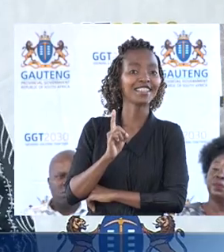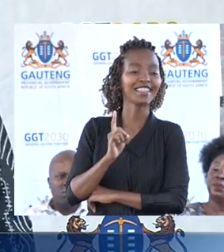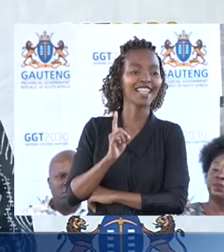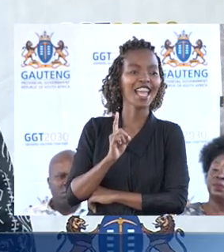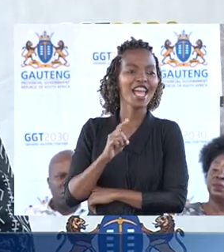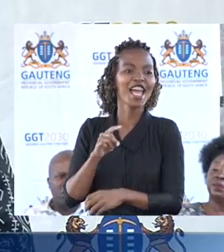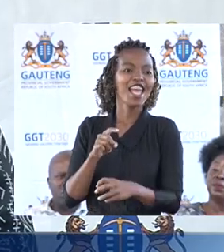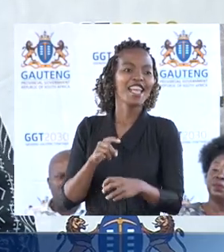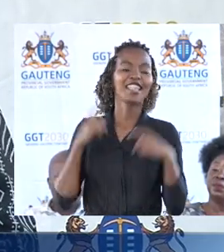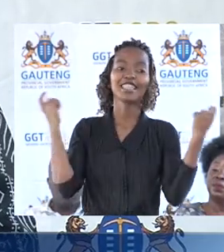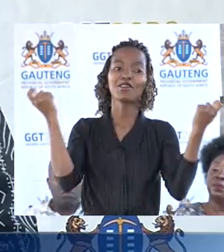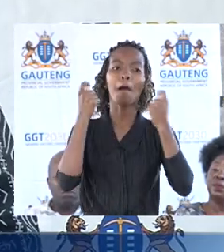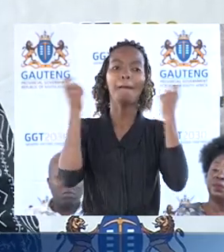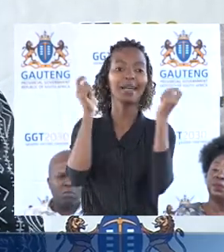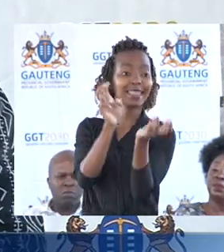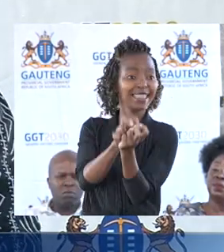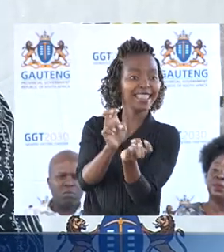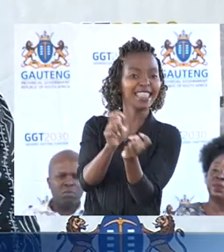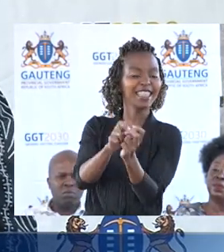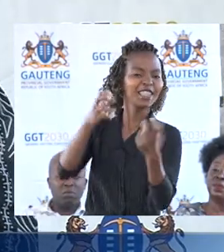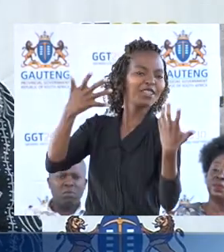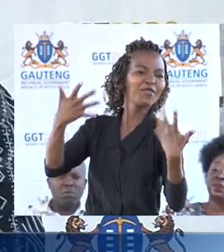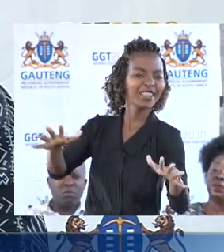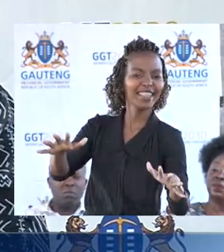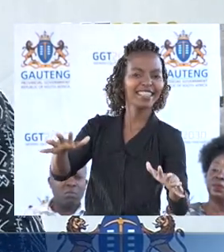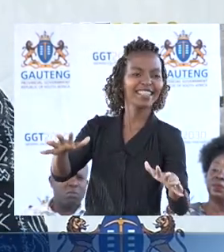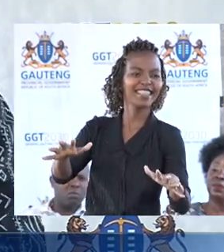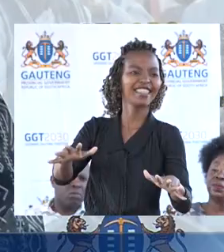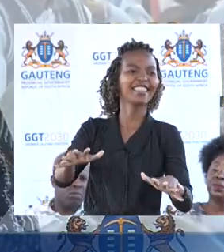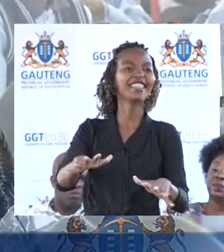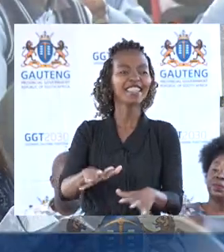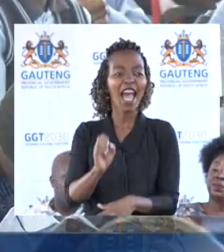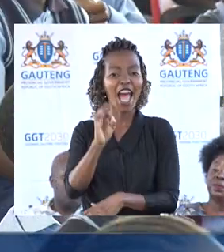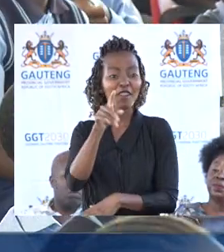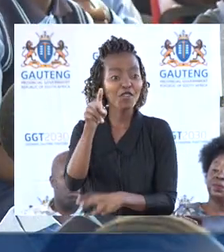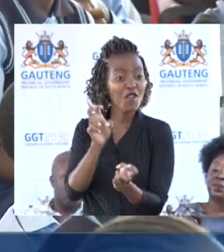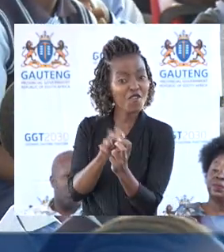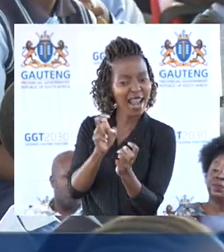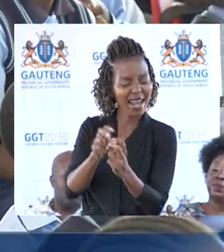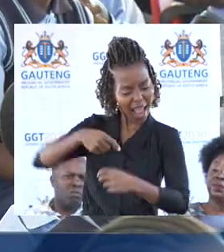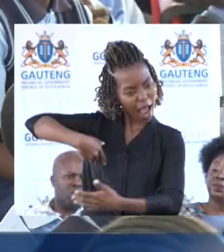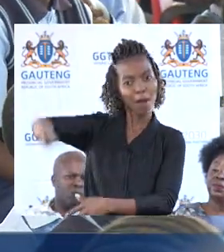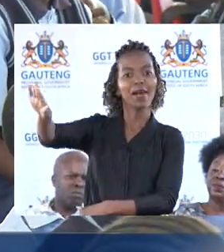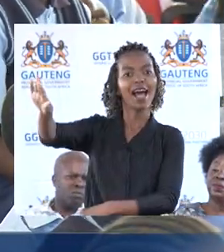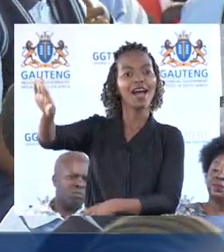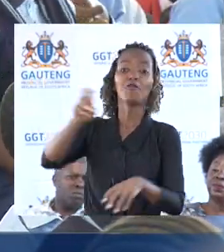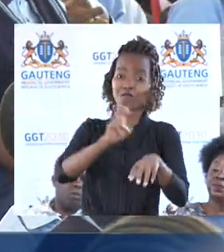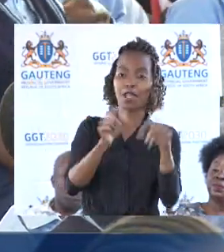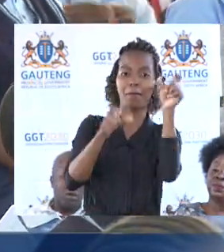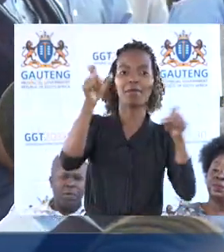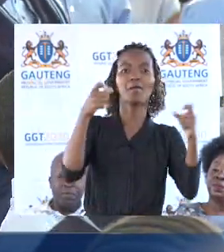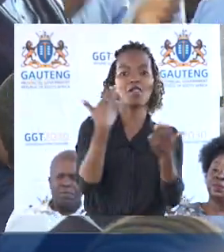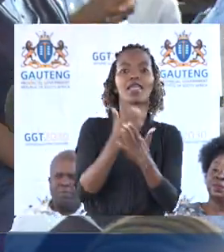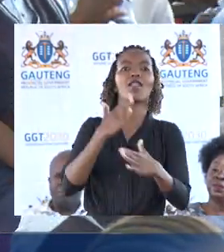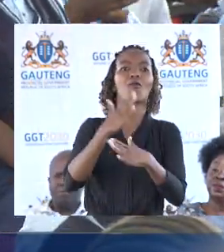fihlile mafellong a o le gotlo sepela. We need people that can work and deal with our work in this particular